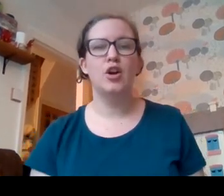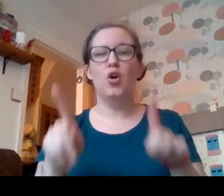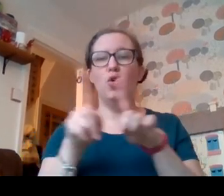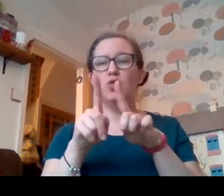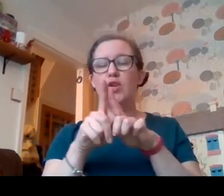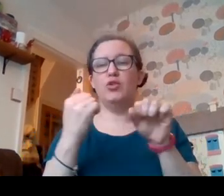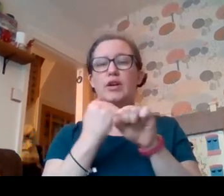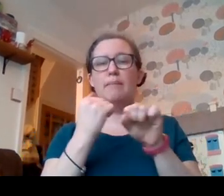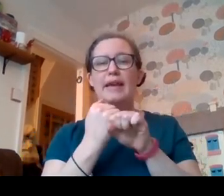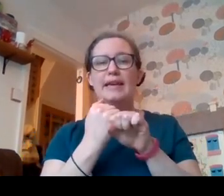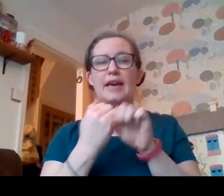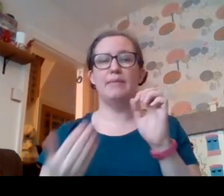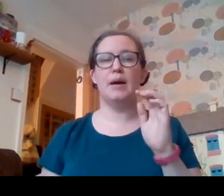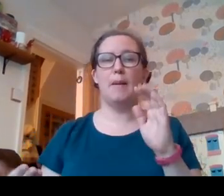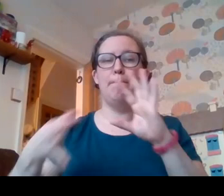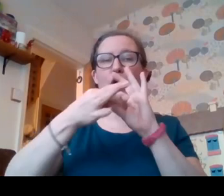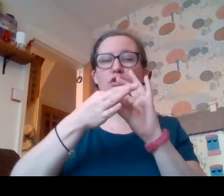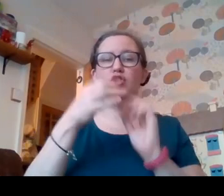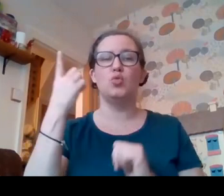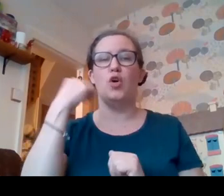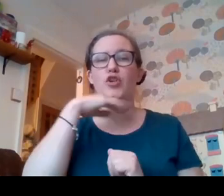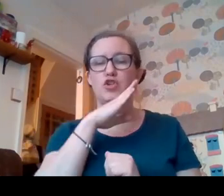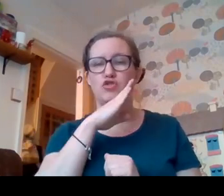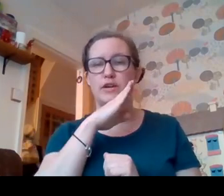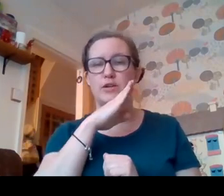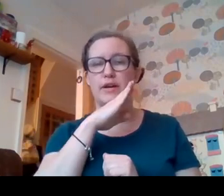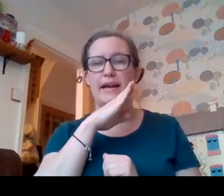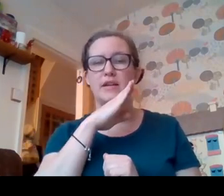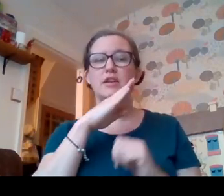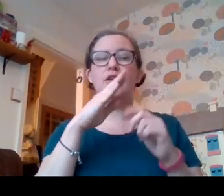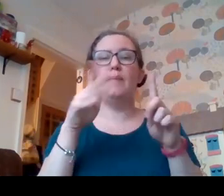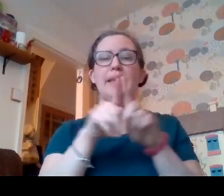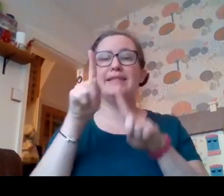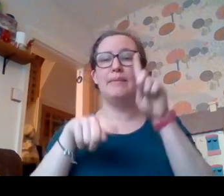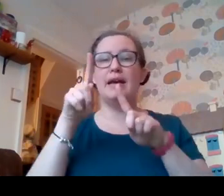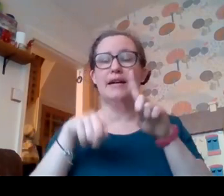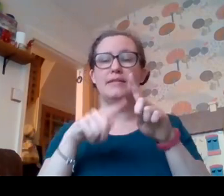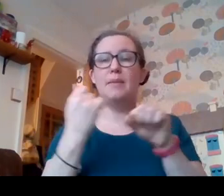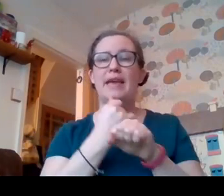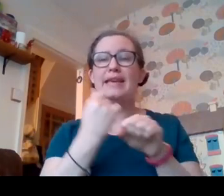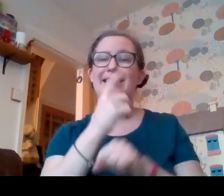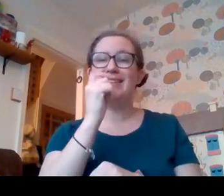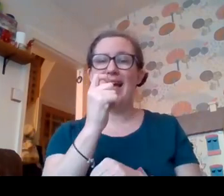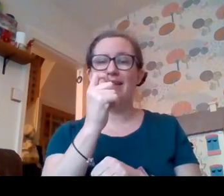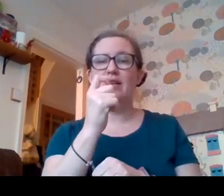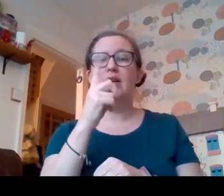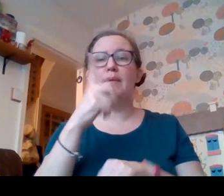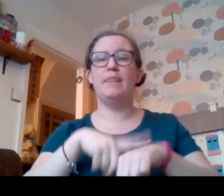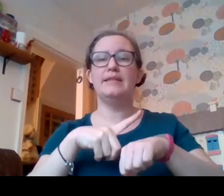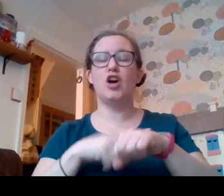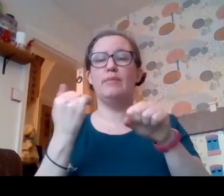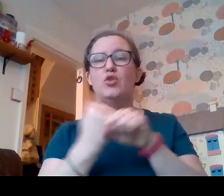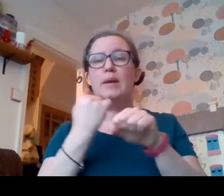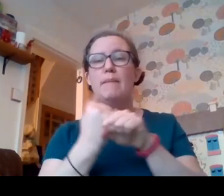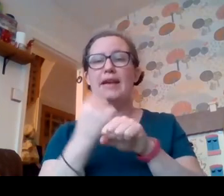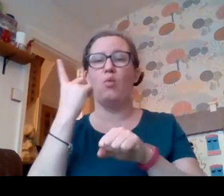Okay, also you're going to make bonds to 100. Okay, so a bit similar to making 10, but